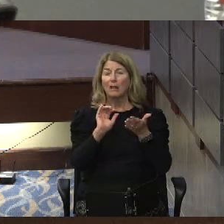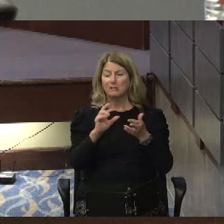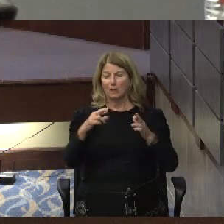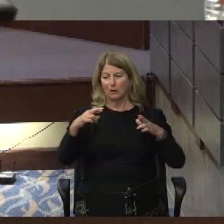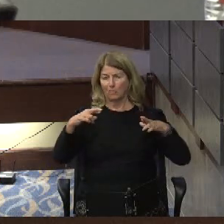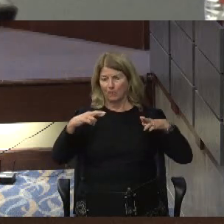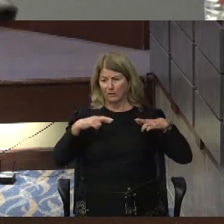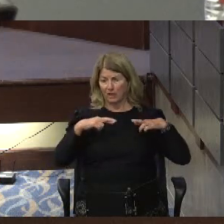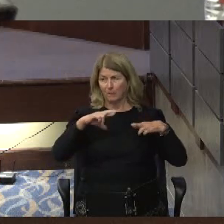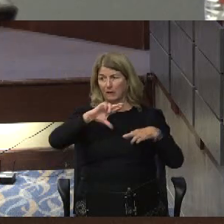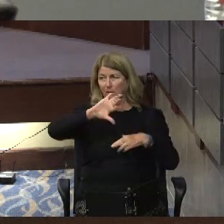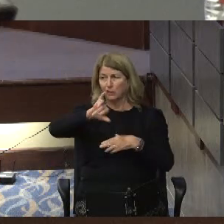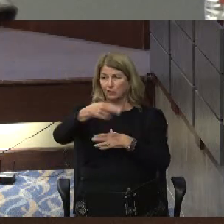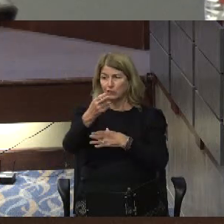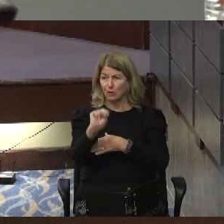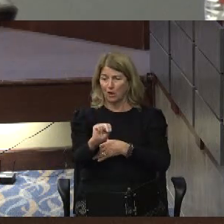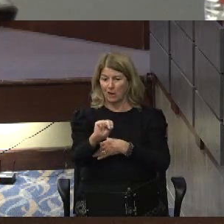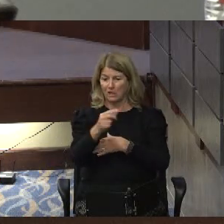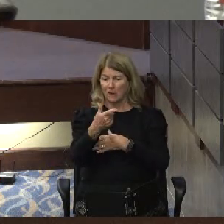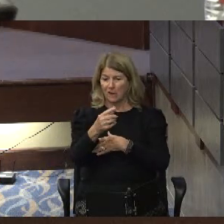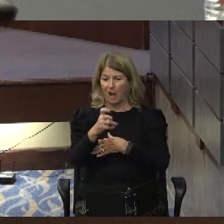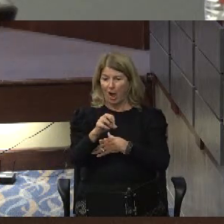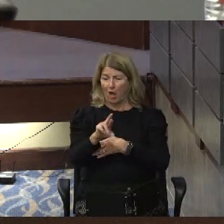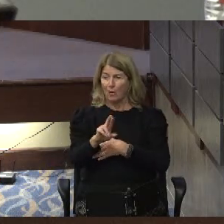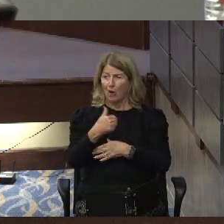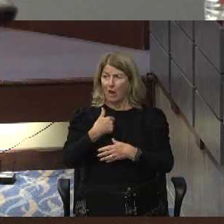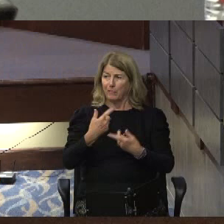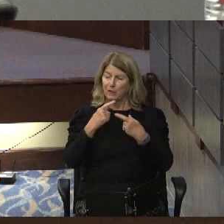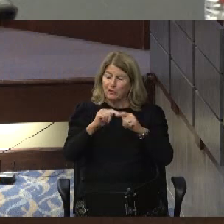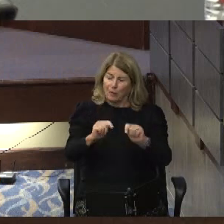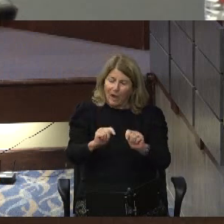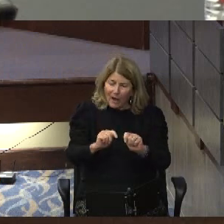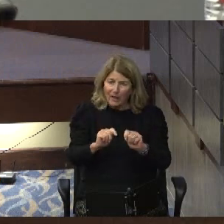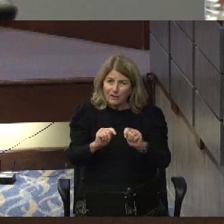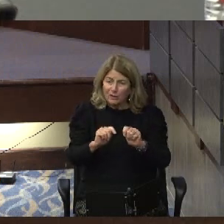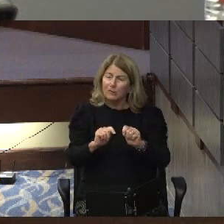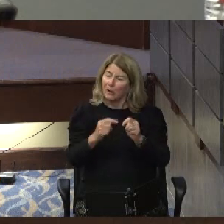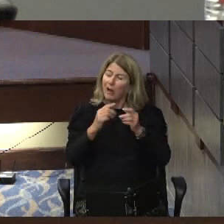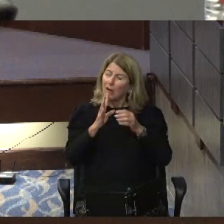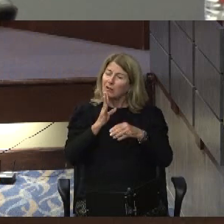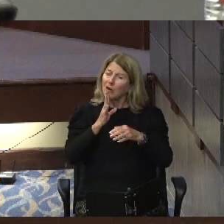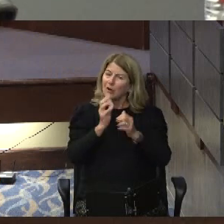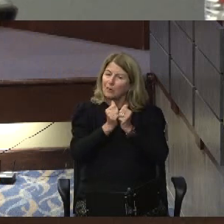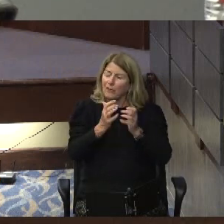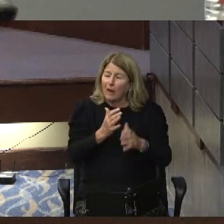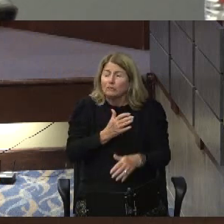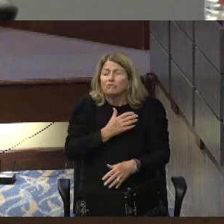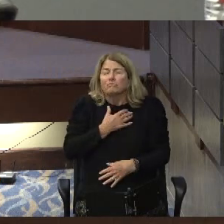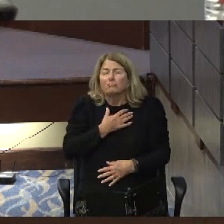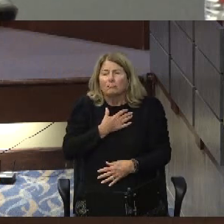Johnny Binder, and I'm going to try and get through this without choking up Johnny. Thanks a lot.